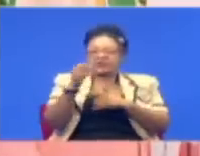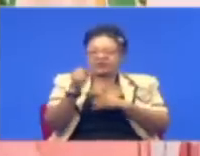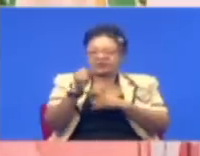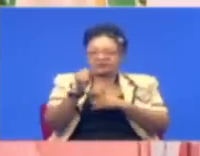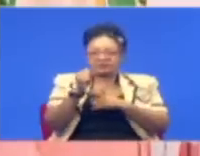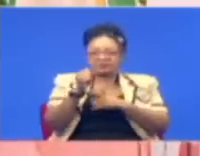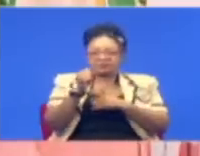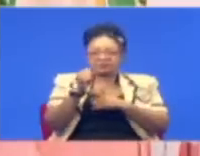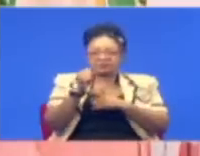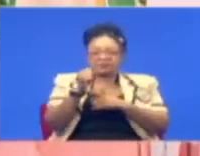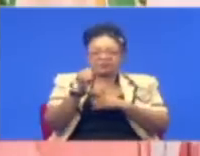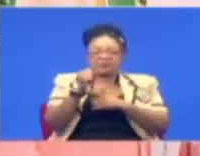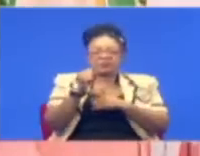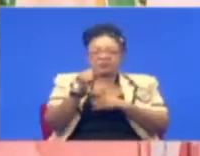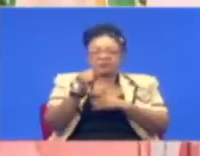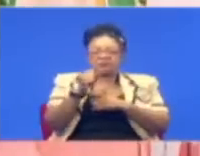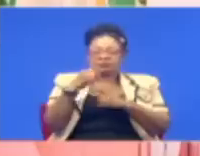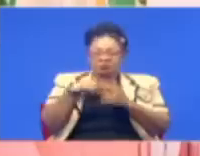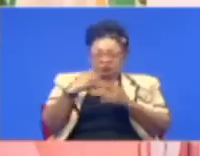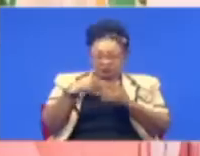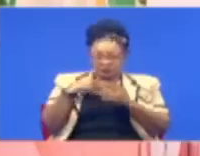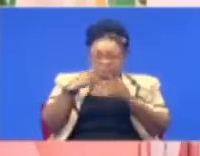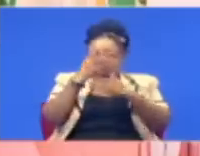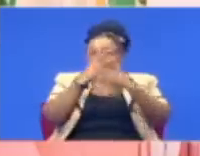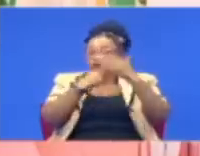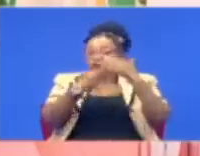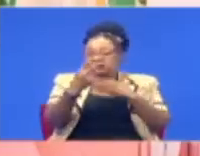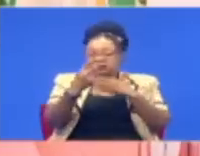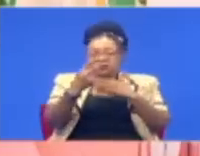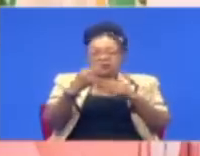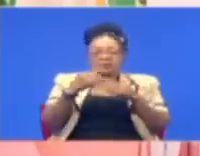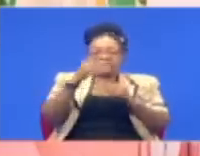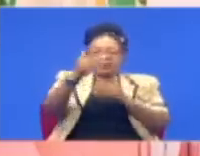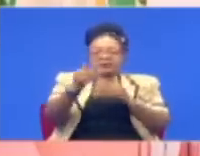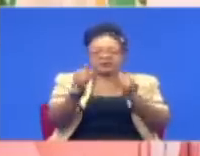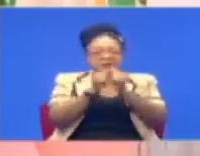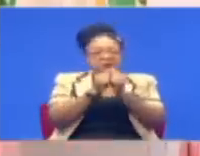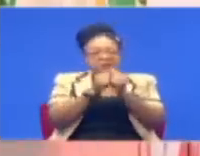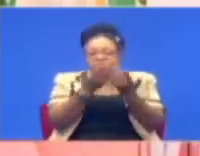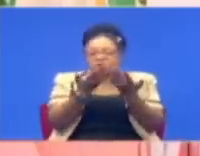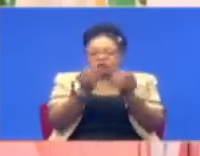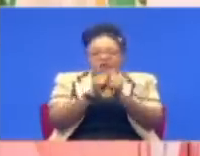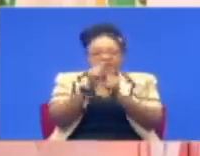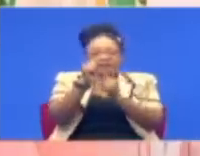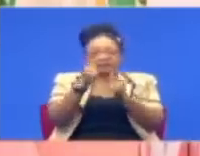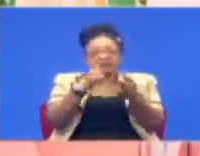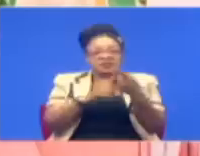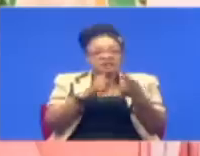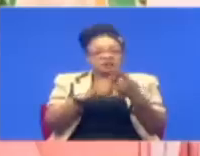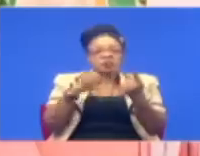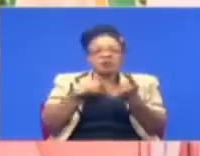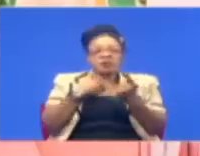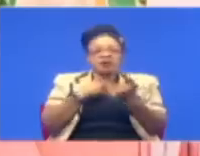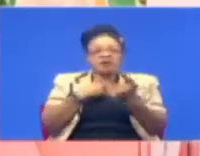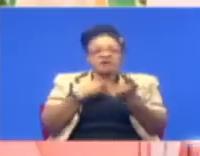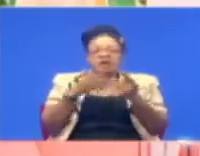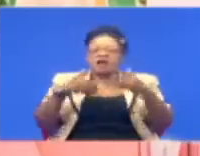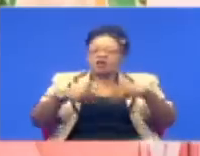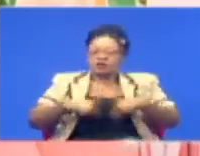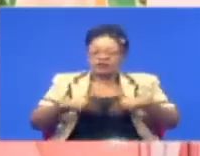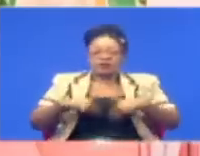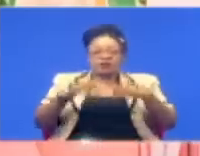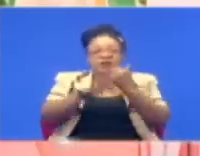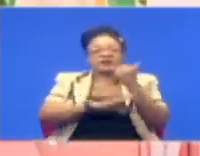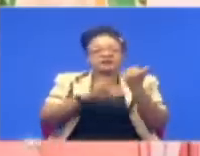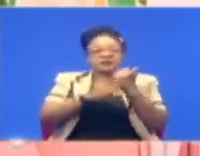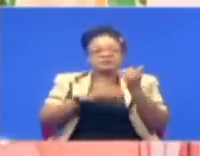fact, it is projected that for the next 10-15 years, we will have a very youthful country.